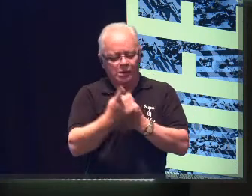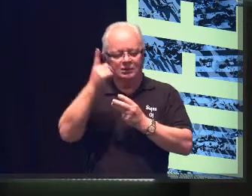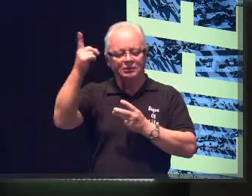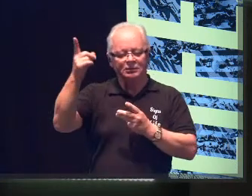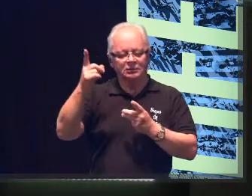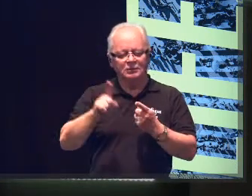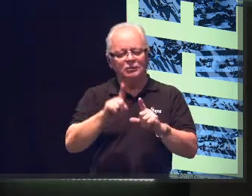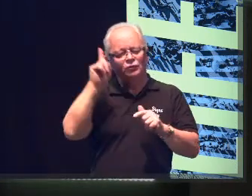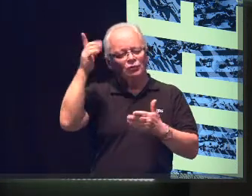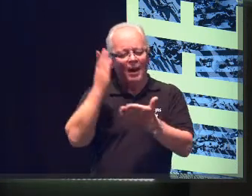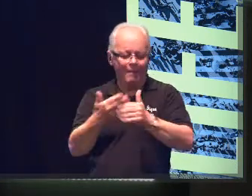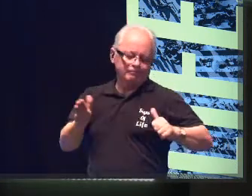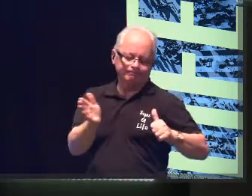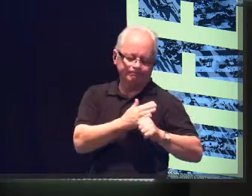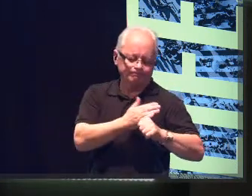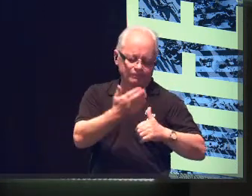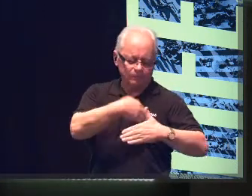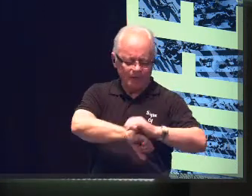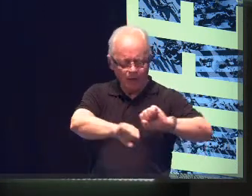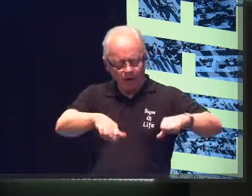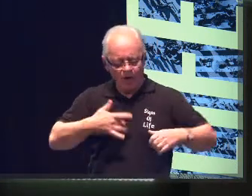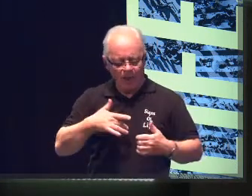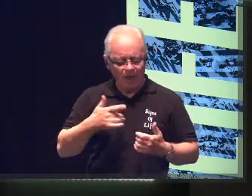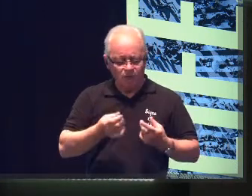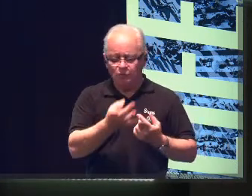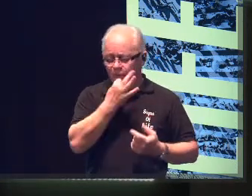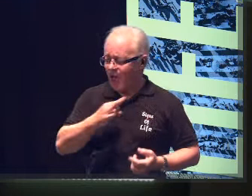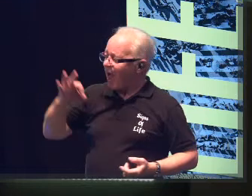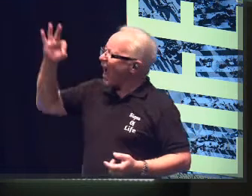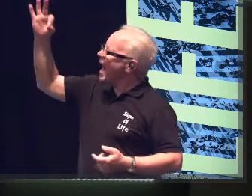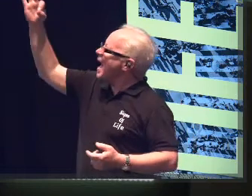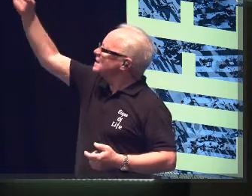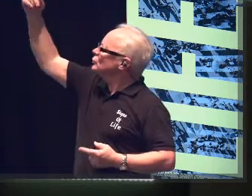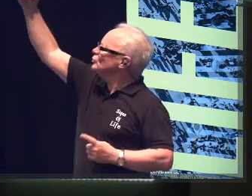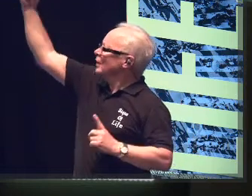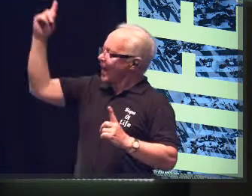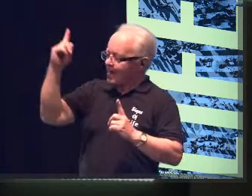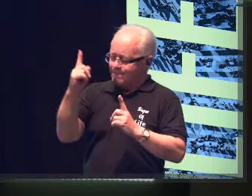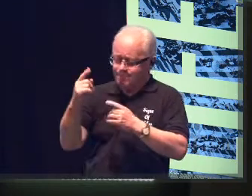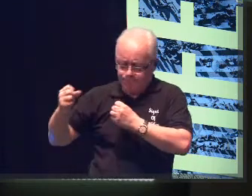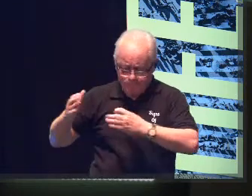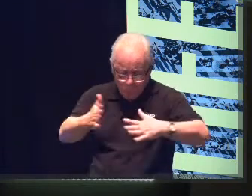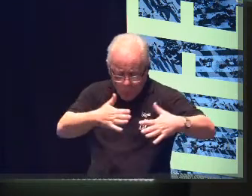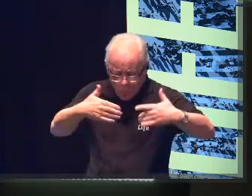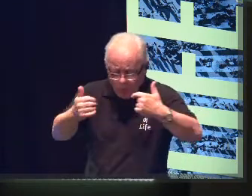So we put you at the forefront, Father. We ask you to come and move in a new way today, God. Come and do